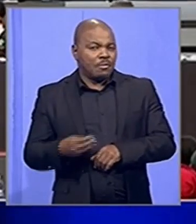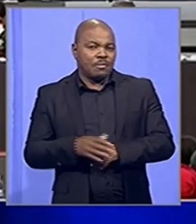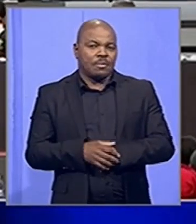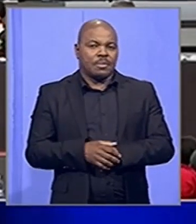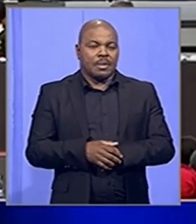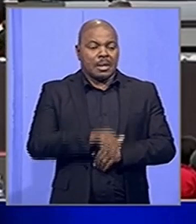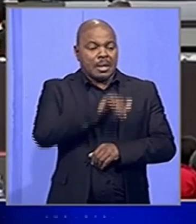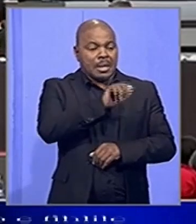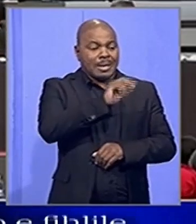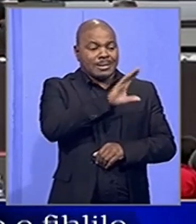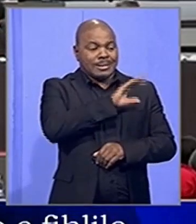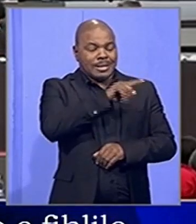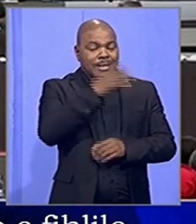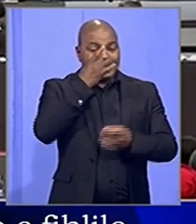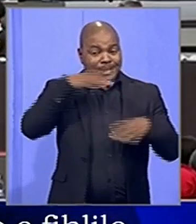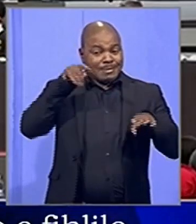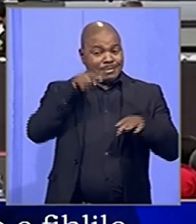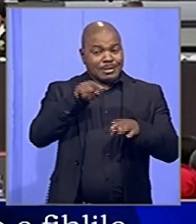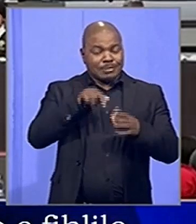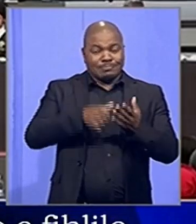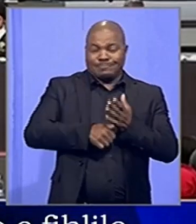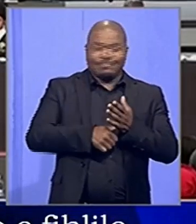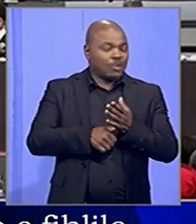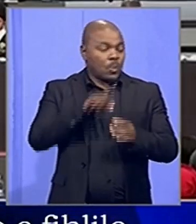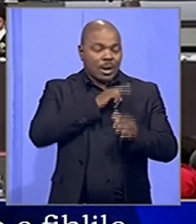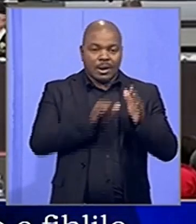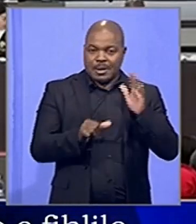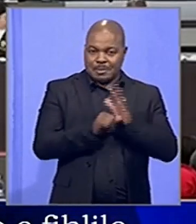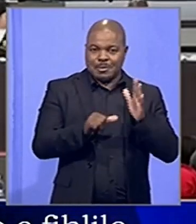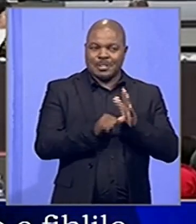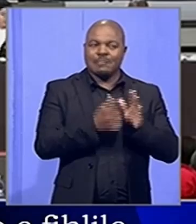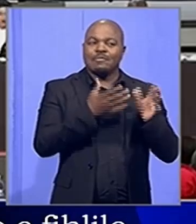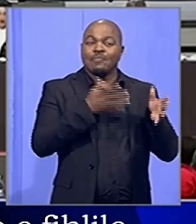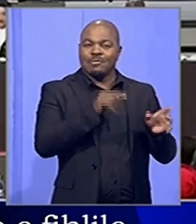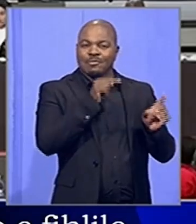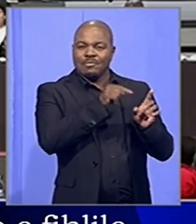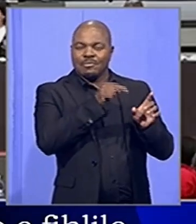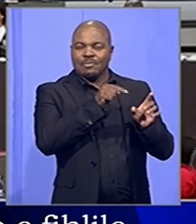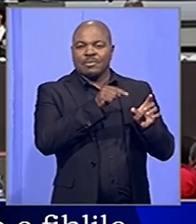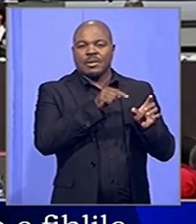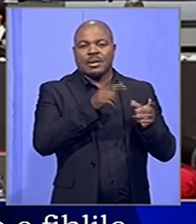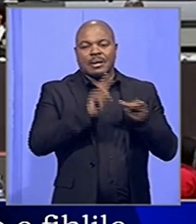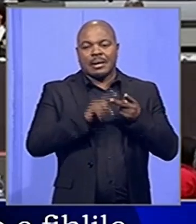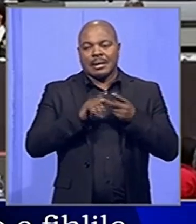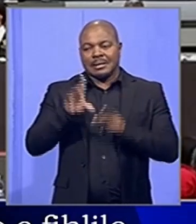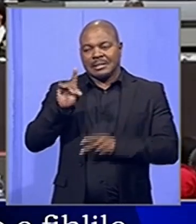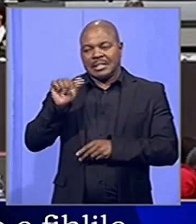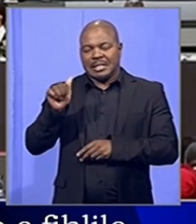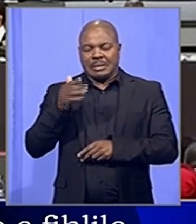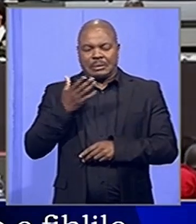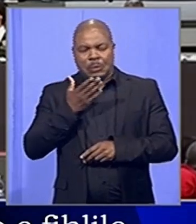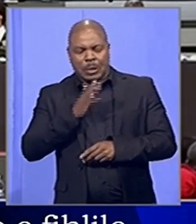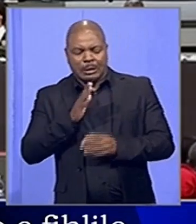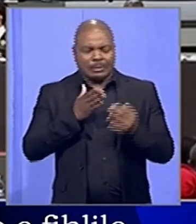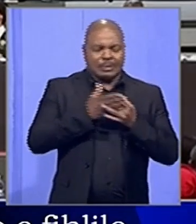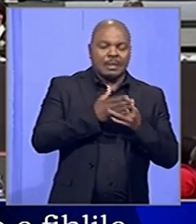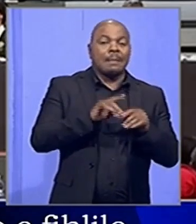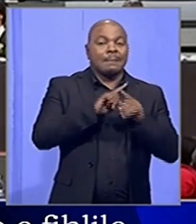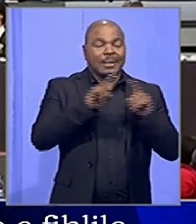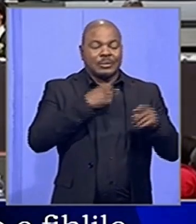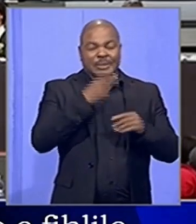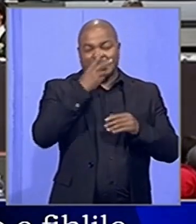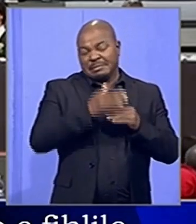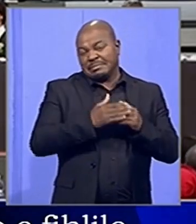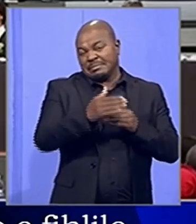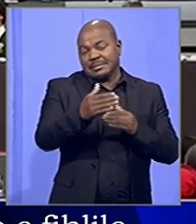ANC would never want to give that up because it's a powerful tool, but here is an area where the DA would probably want to come in. So they're probably going to